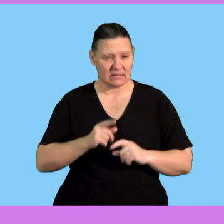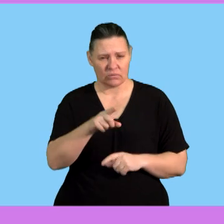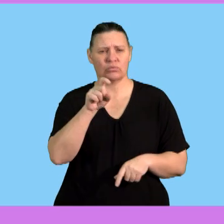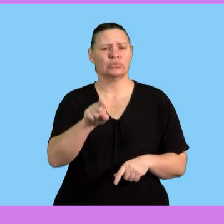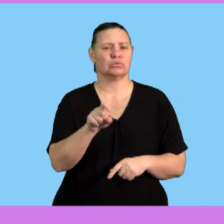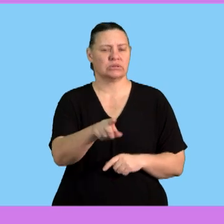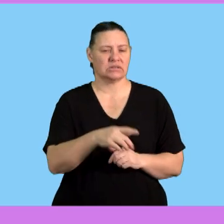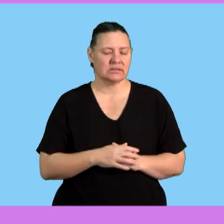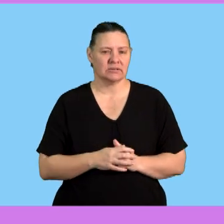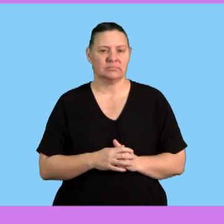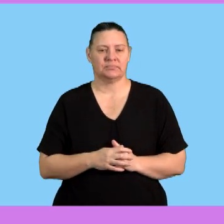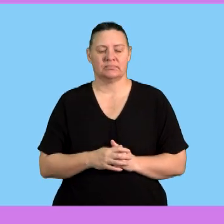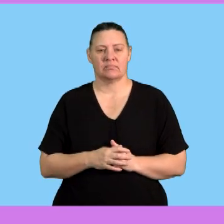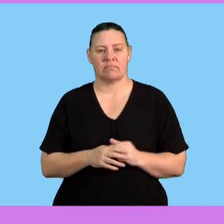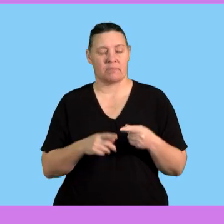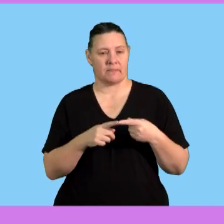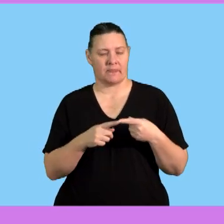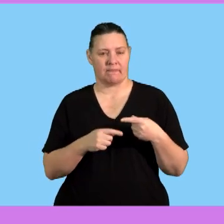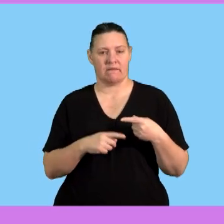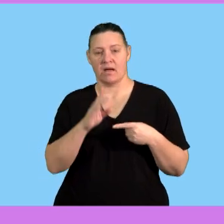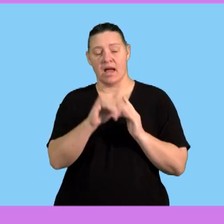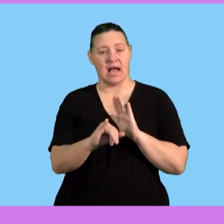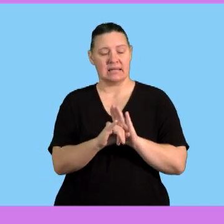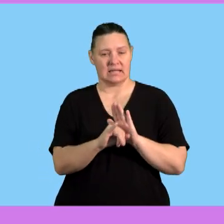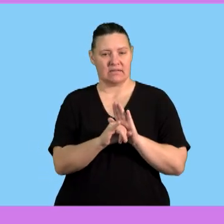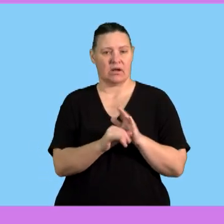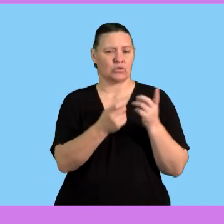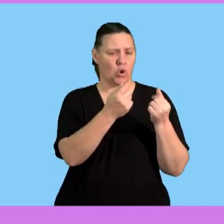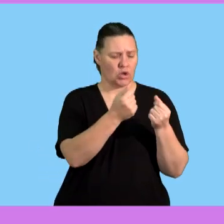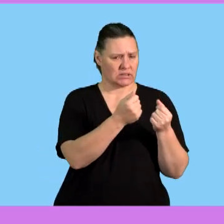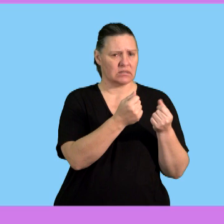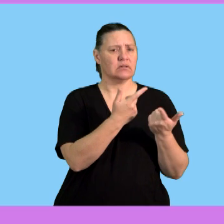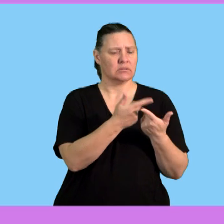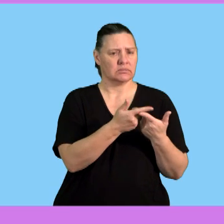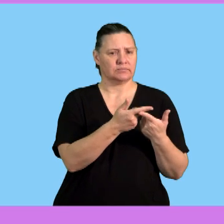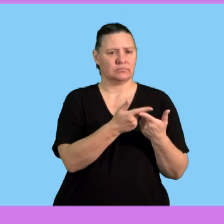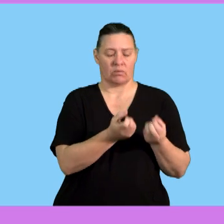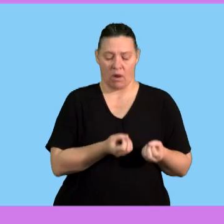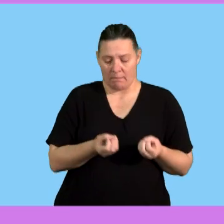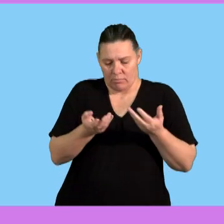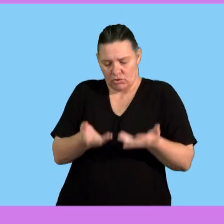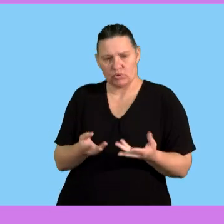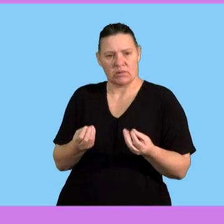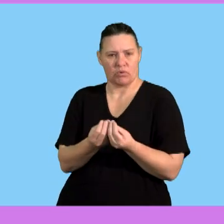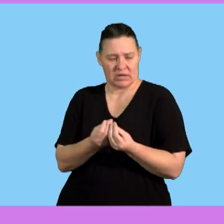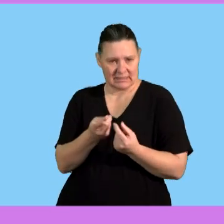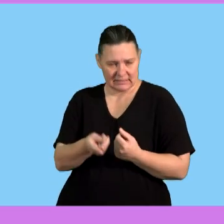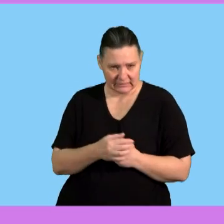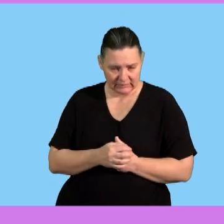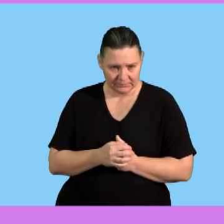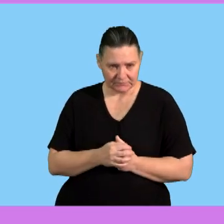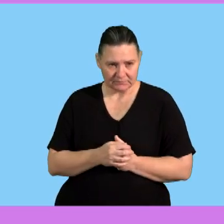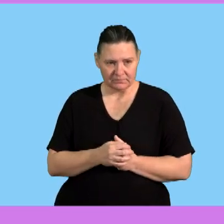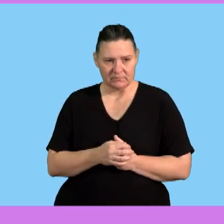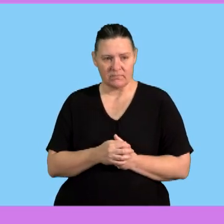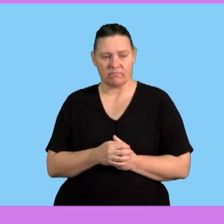you should be able to, number one, identify the cost associated with producing or manufacturing